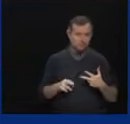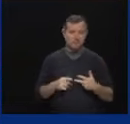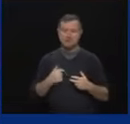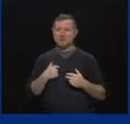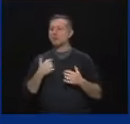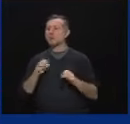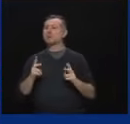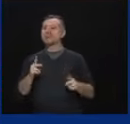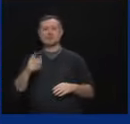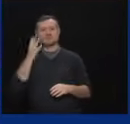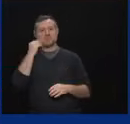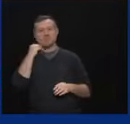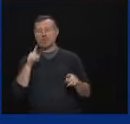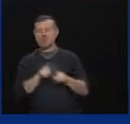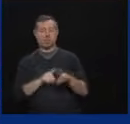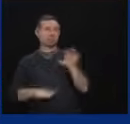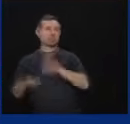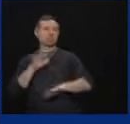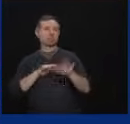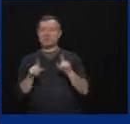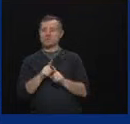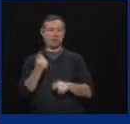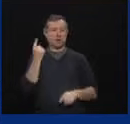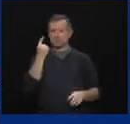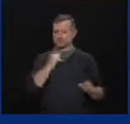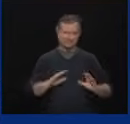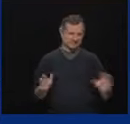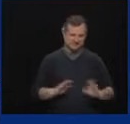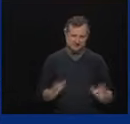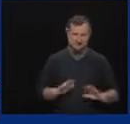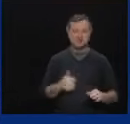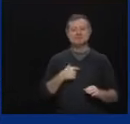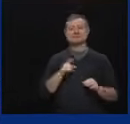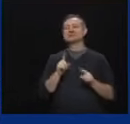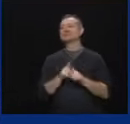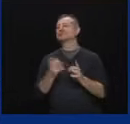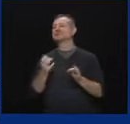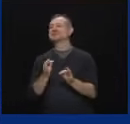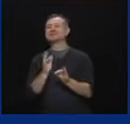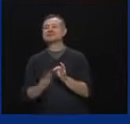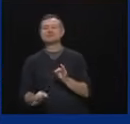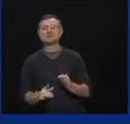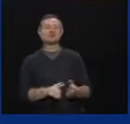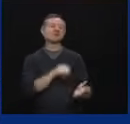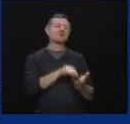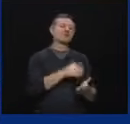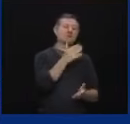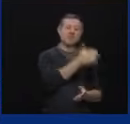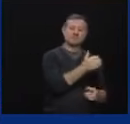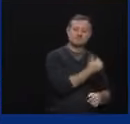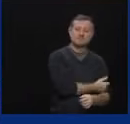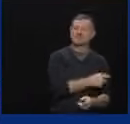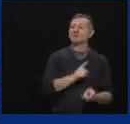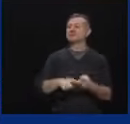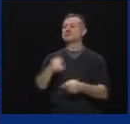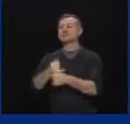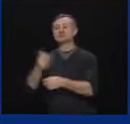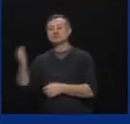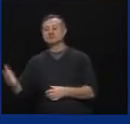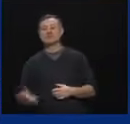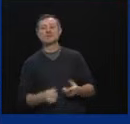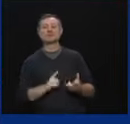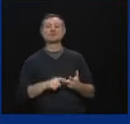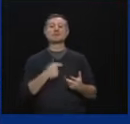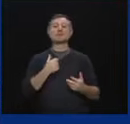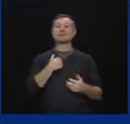specter of the what they had to deal with last year. You should be able to go to your doctor's office. You should be able to go to a site. You should be able to go, and we'll have the pop-up sites at churches